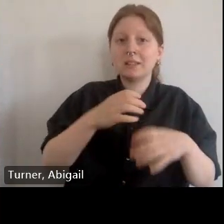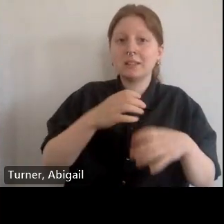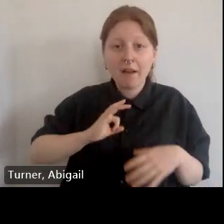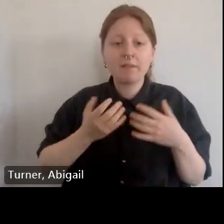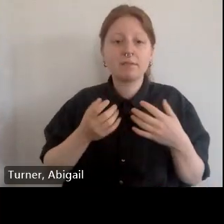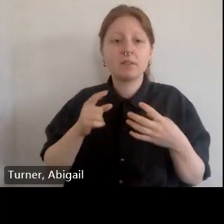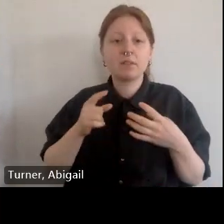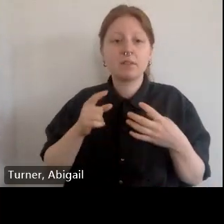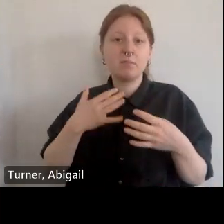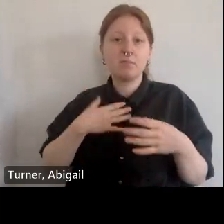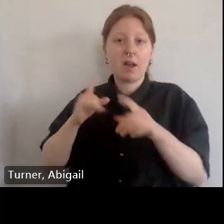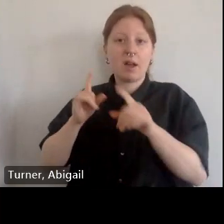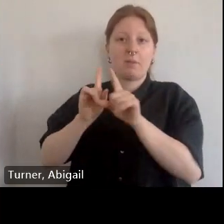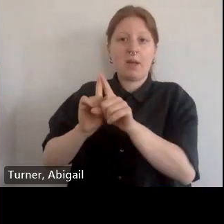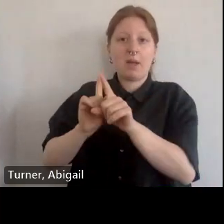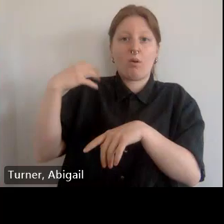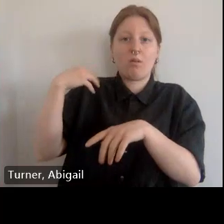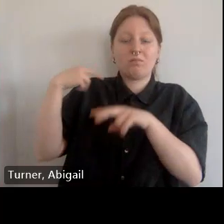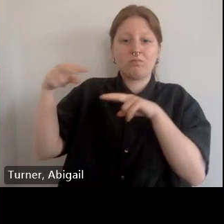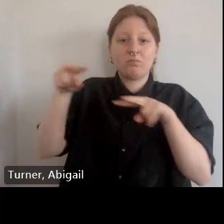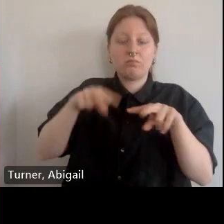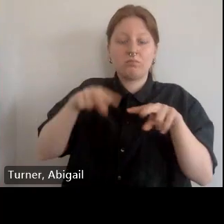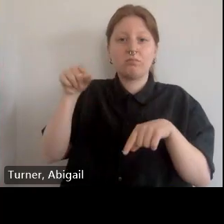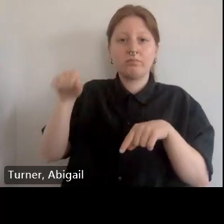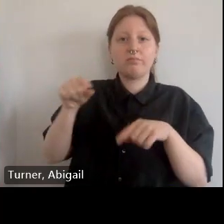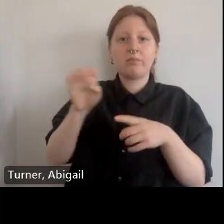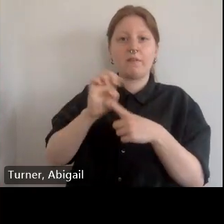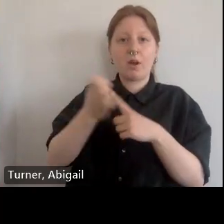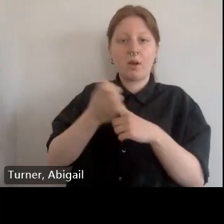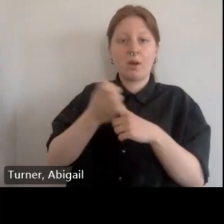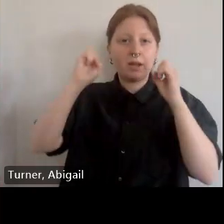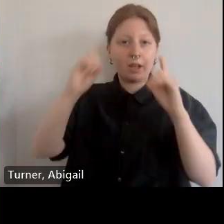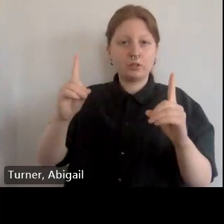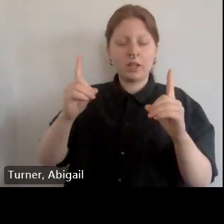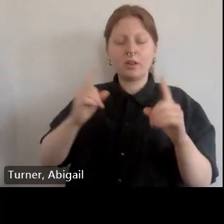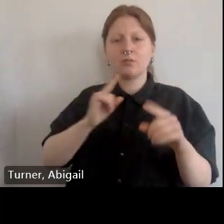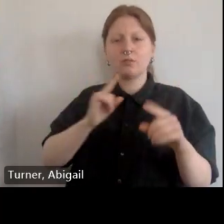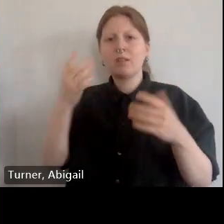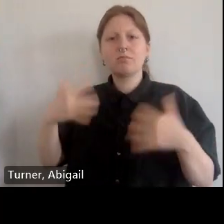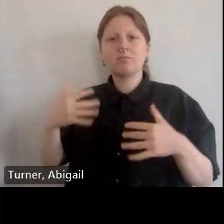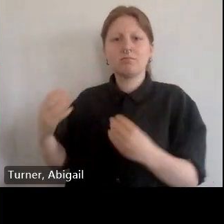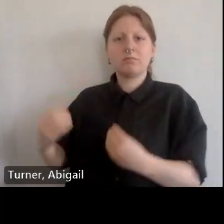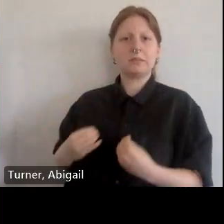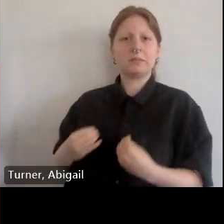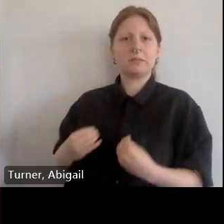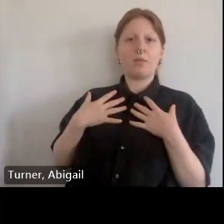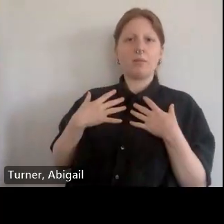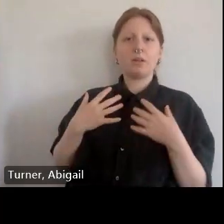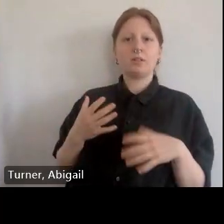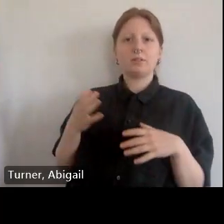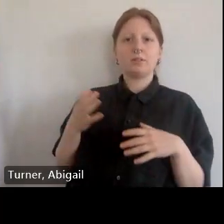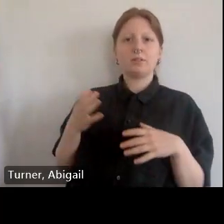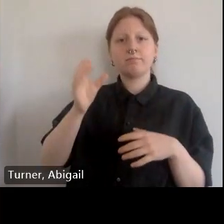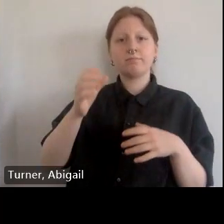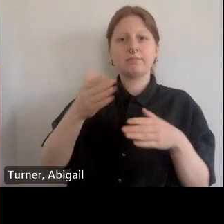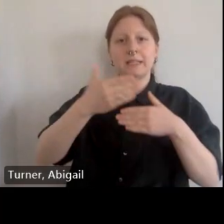time, who was an environmental educator. So she inspired me to take that next job as an environmental educator with